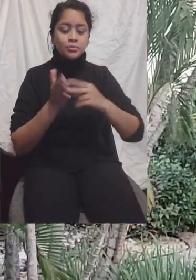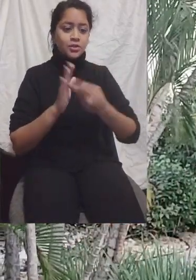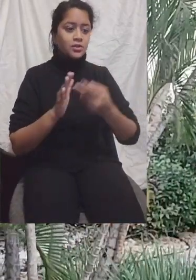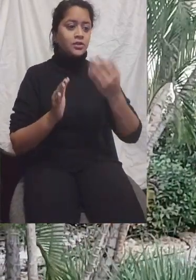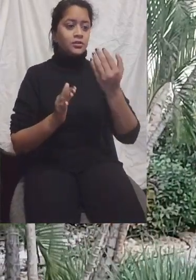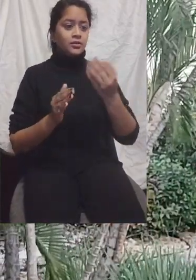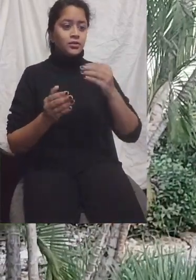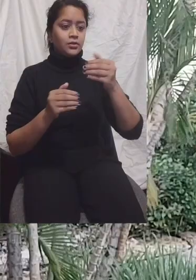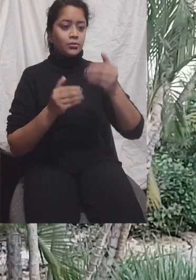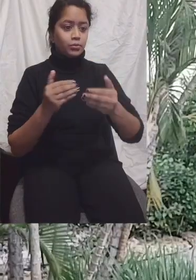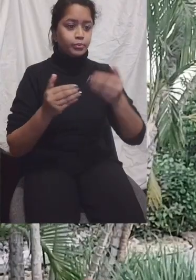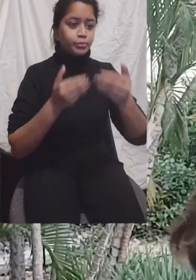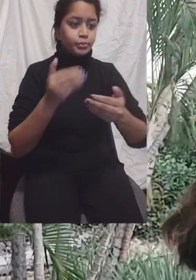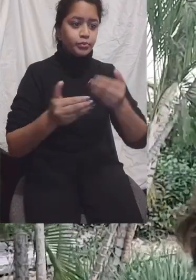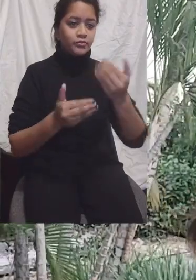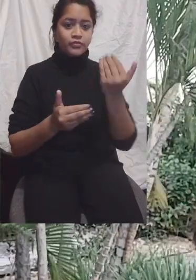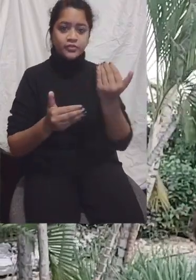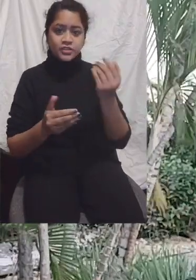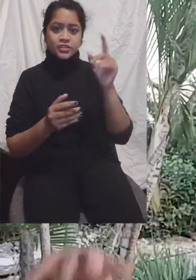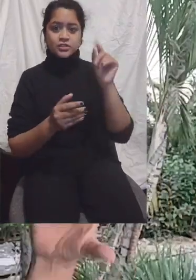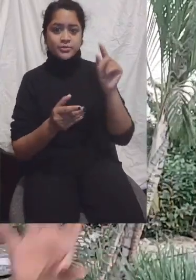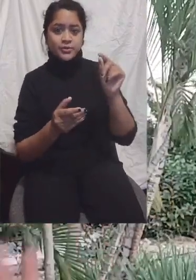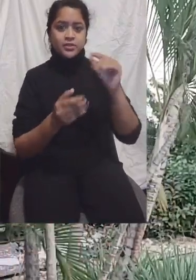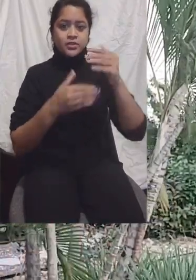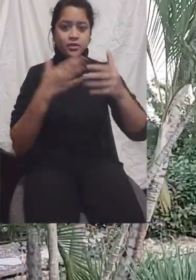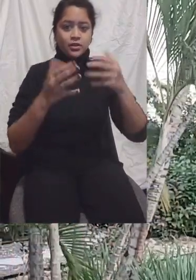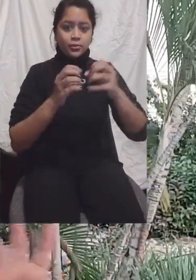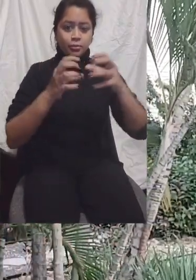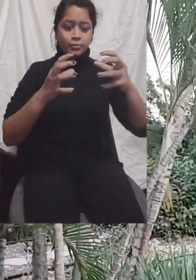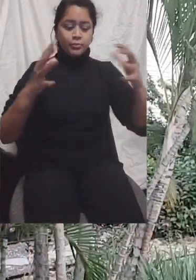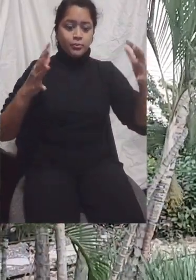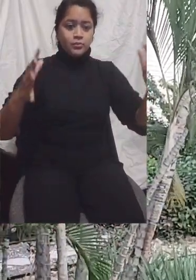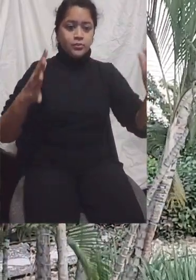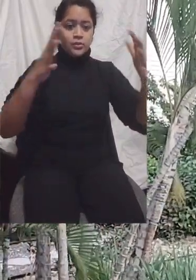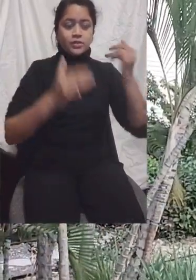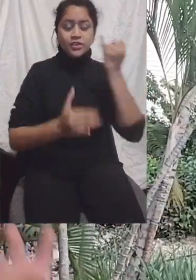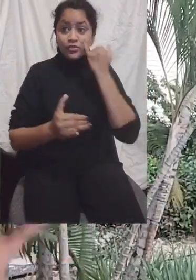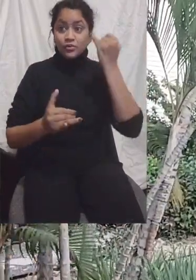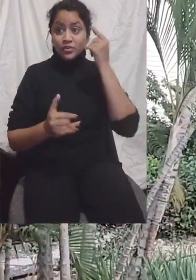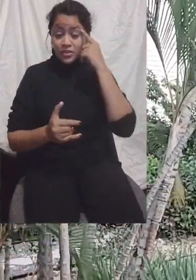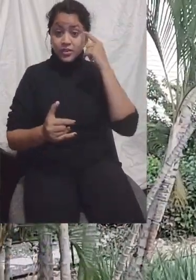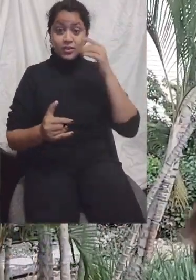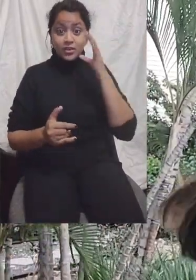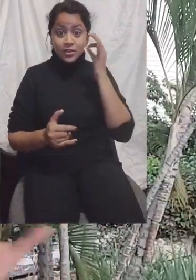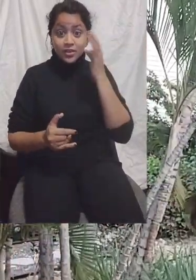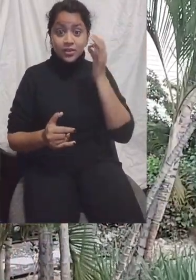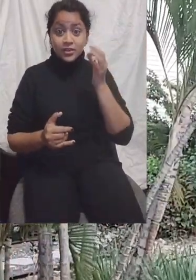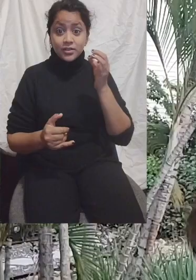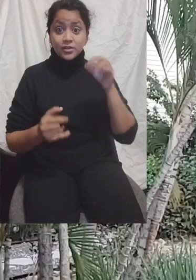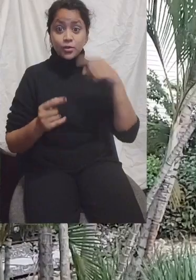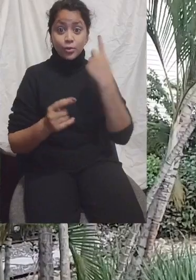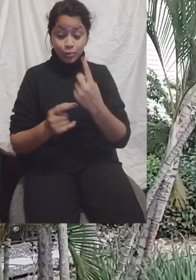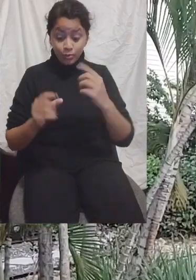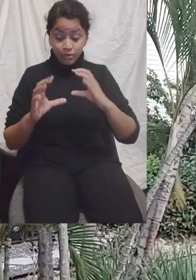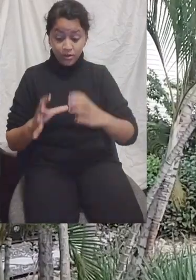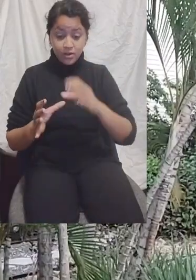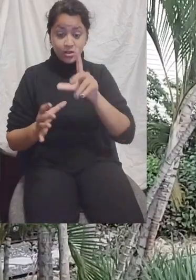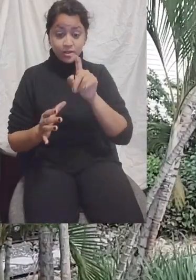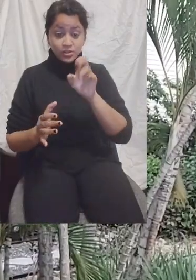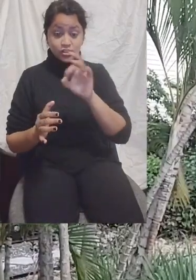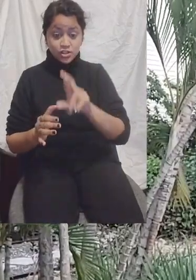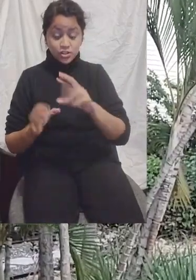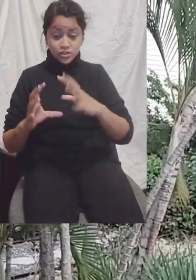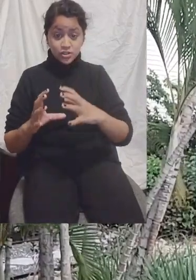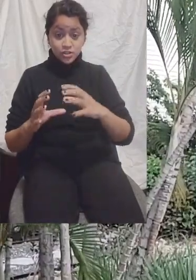and the adults were not fixed, then that would then reproduce to 15, 20, and so